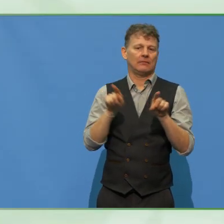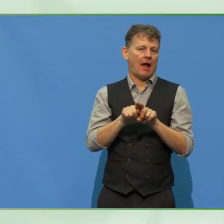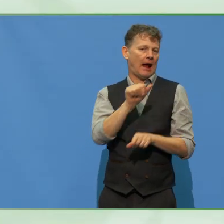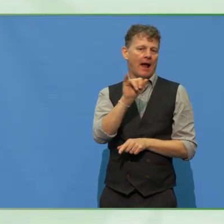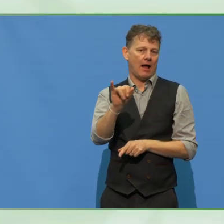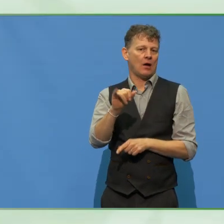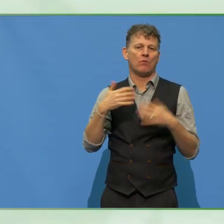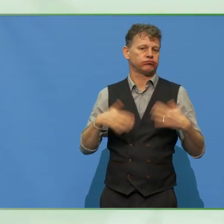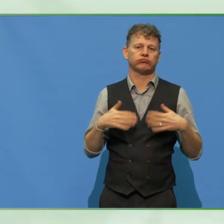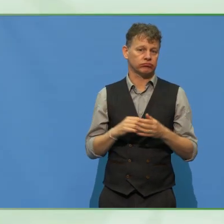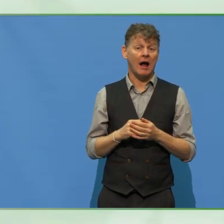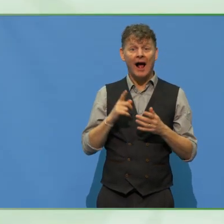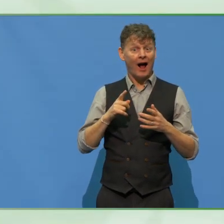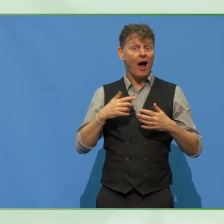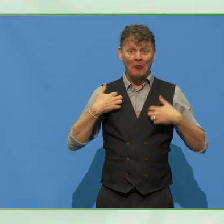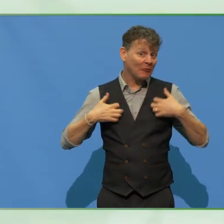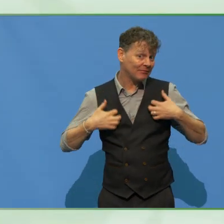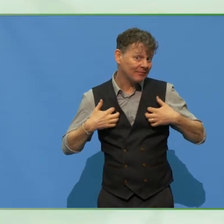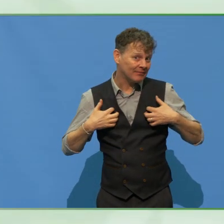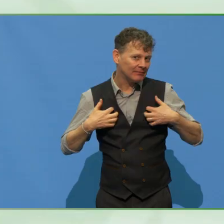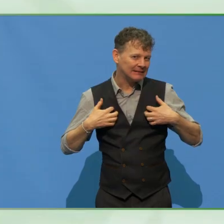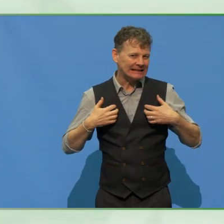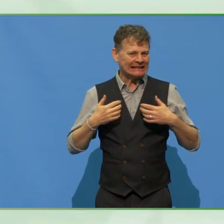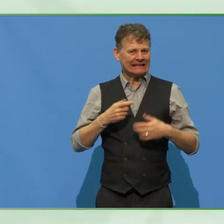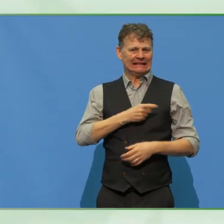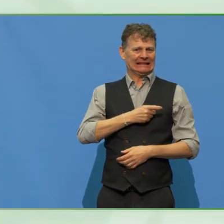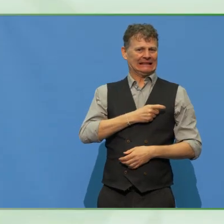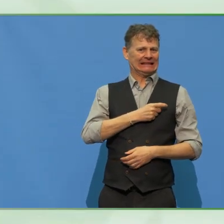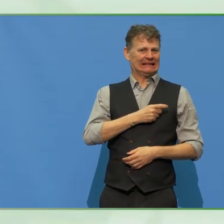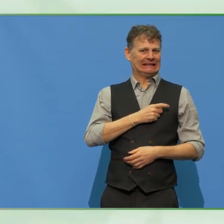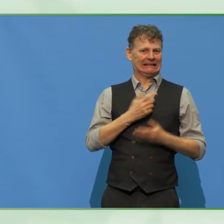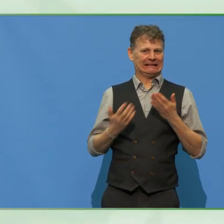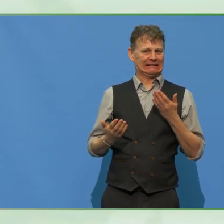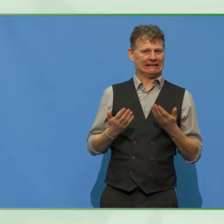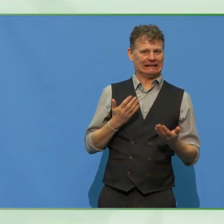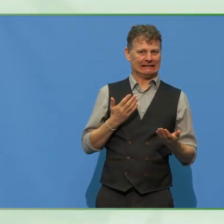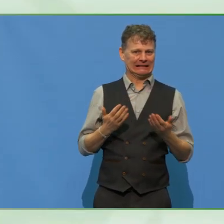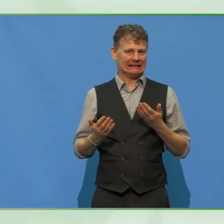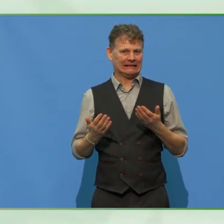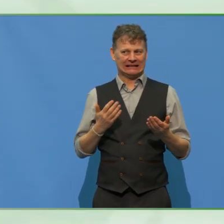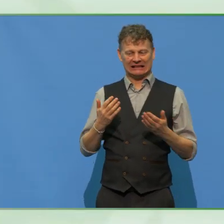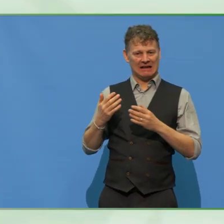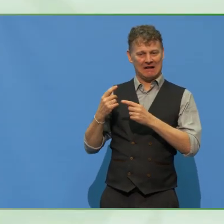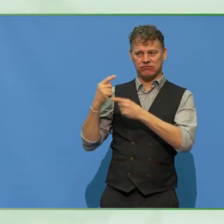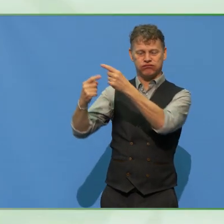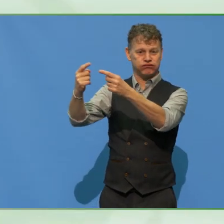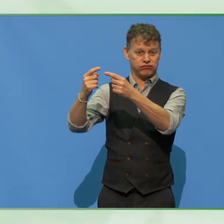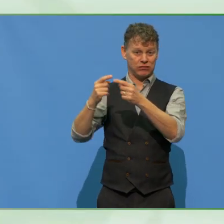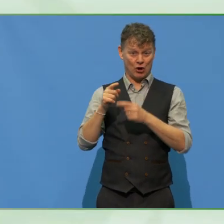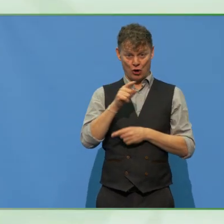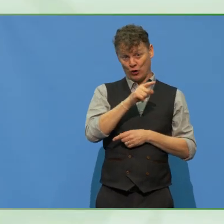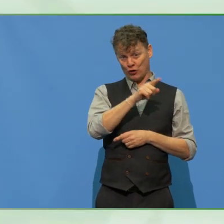And that's exciting and slightly scary all at the same time. Yeah. It's moving quickly. If you thought that you knew